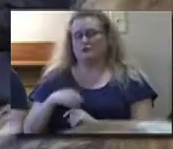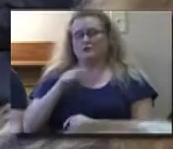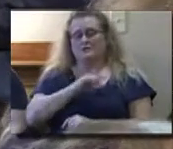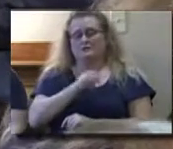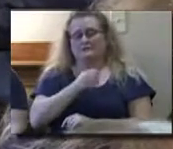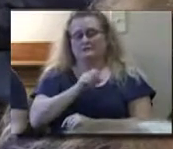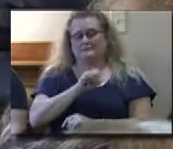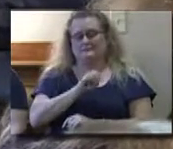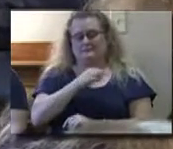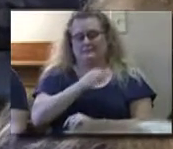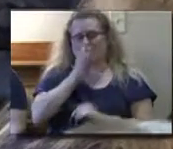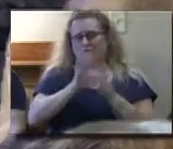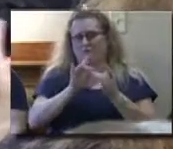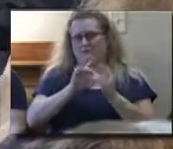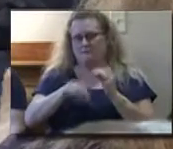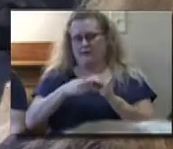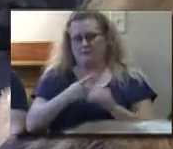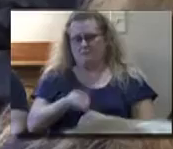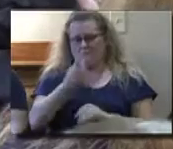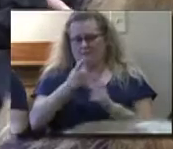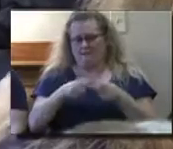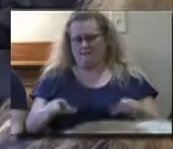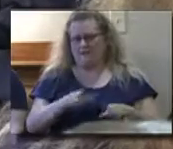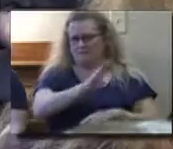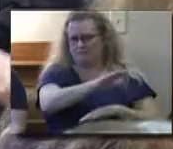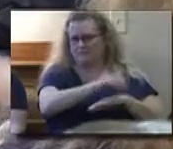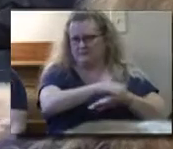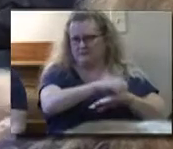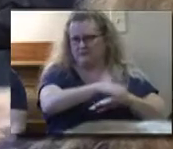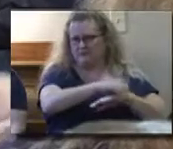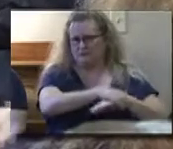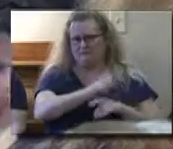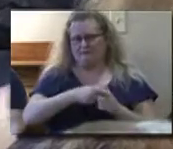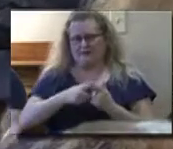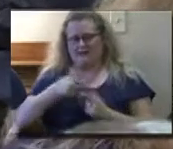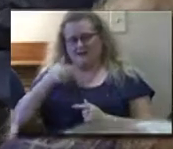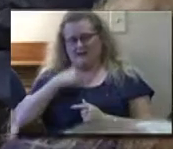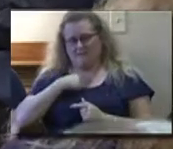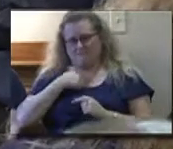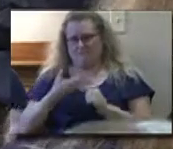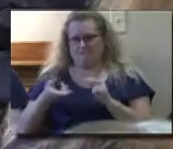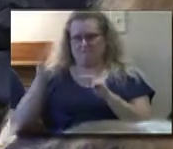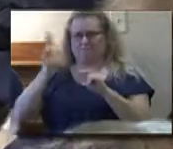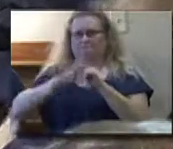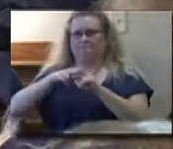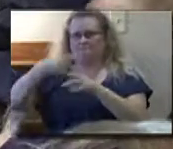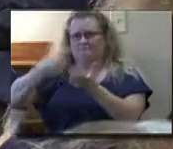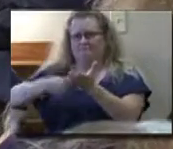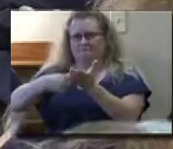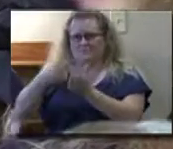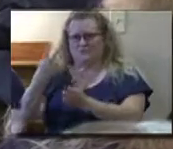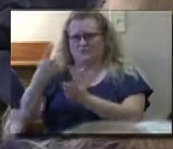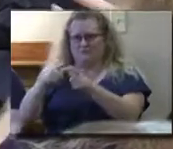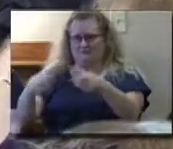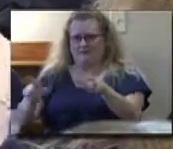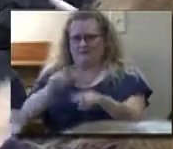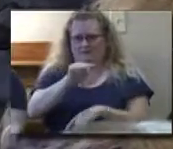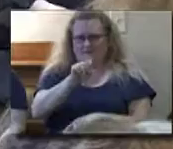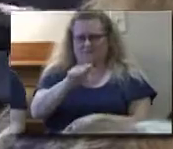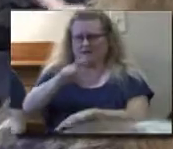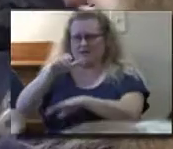going to talk about one language, English, and then I'm going to up the ante and talk about two languages, ASL and